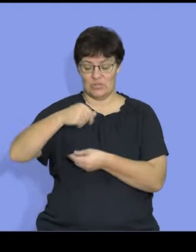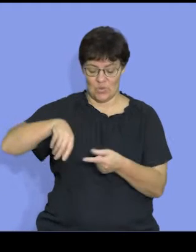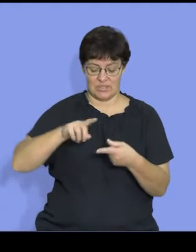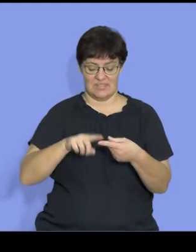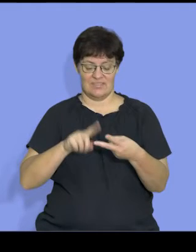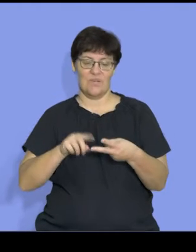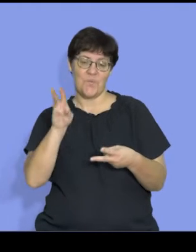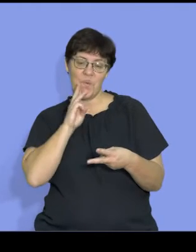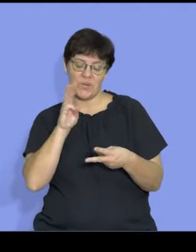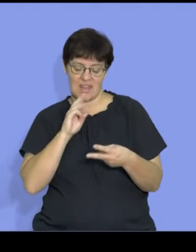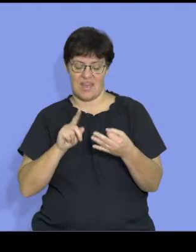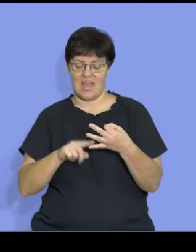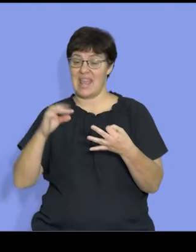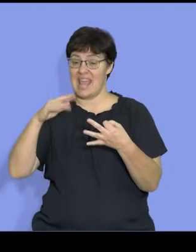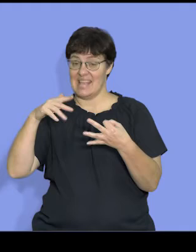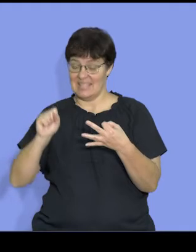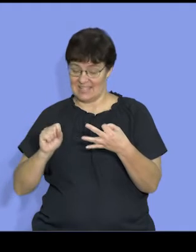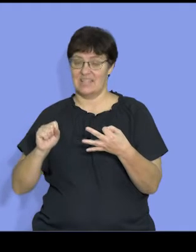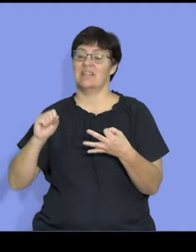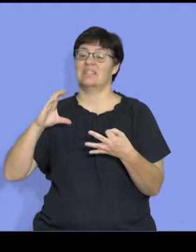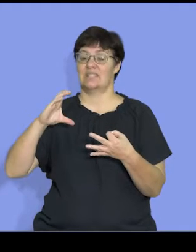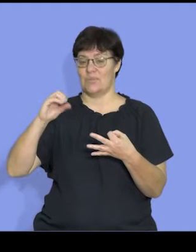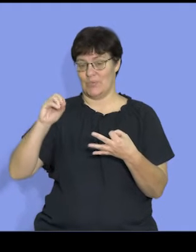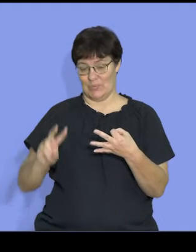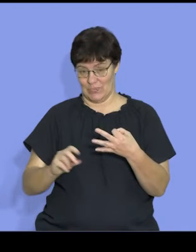salt plus water,